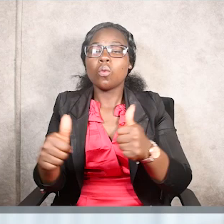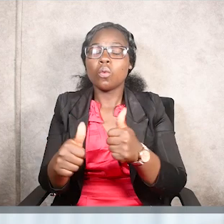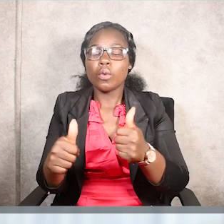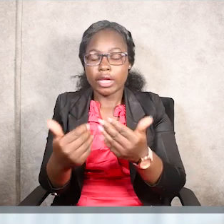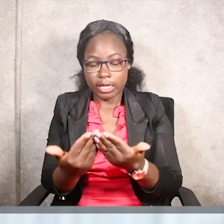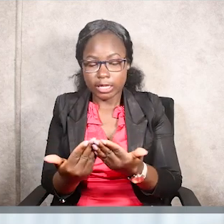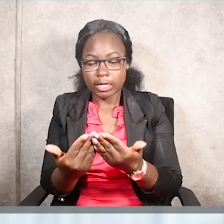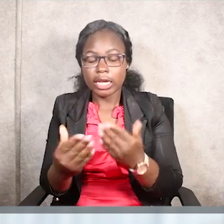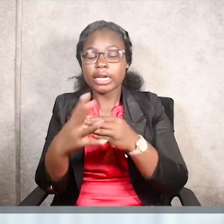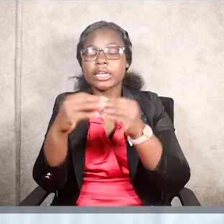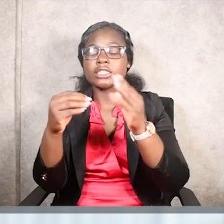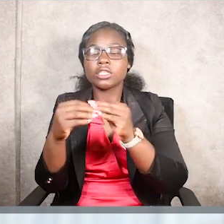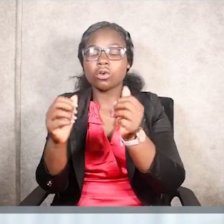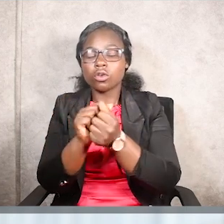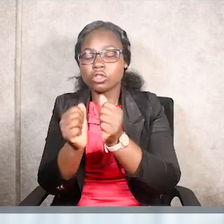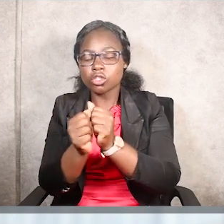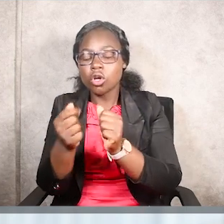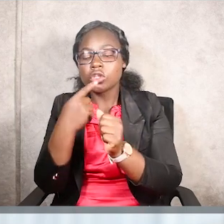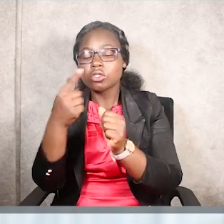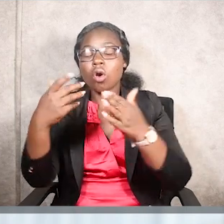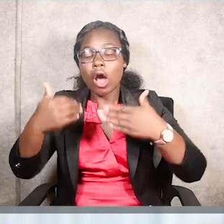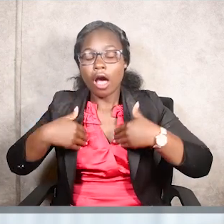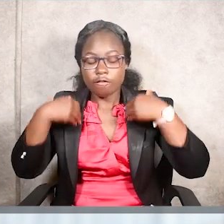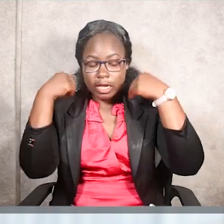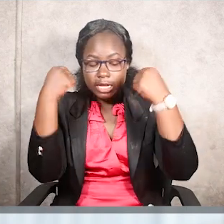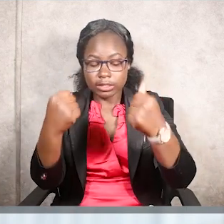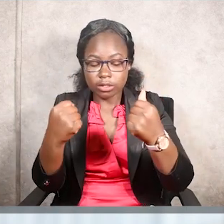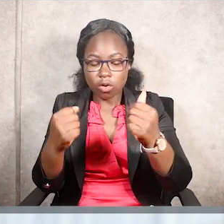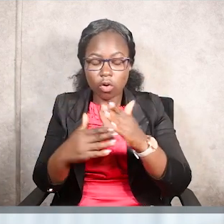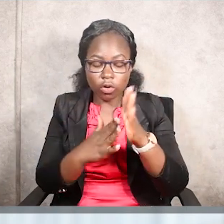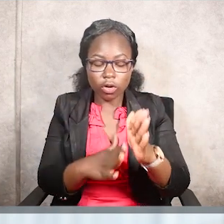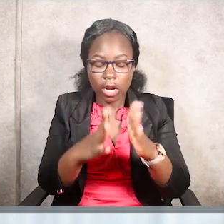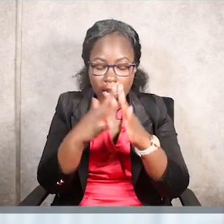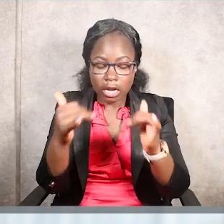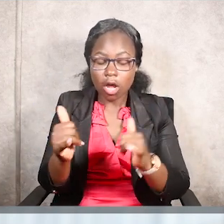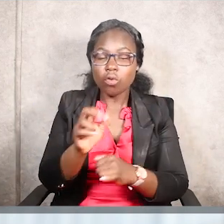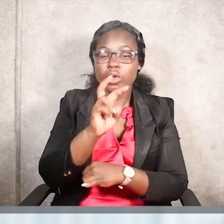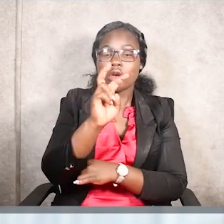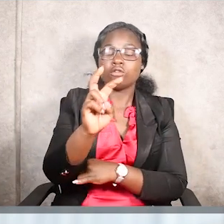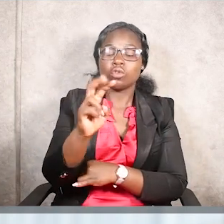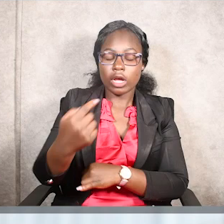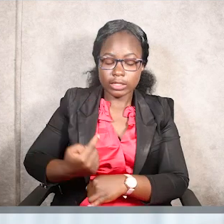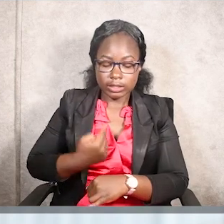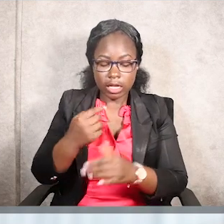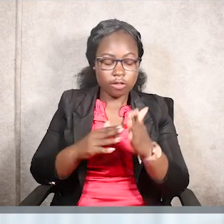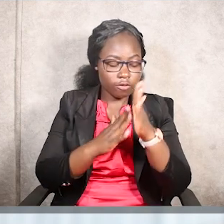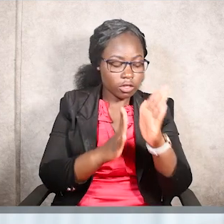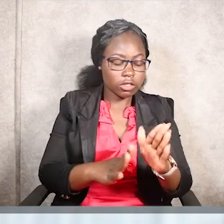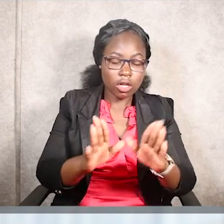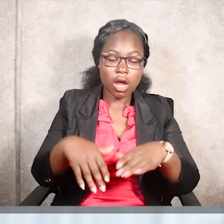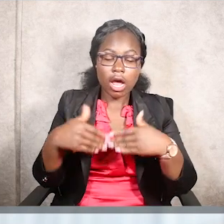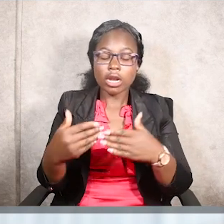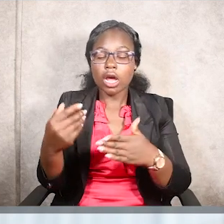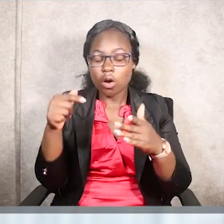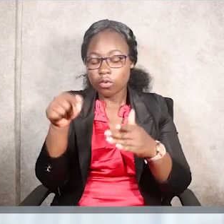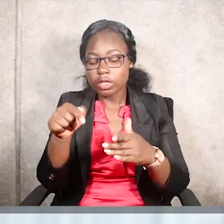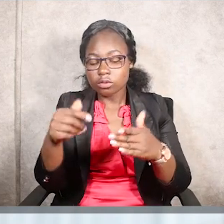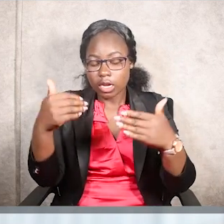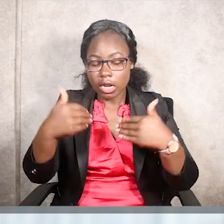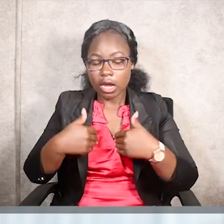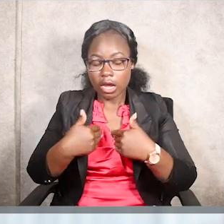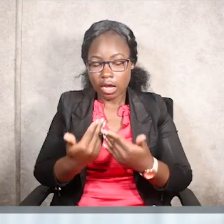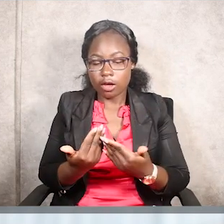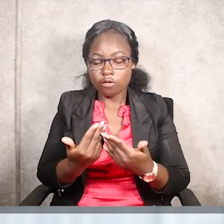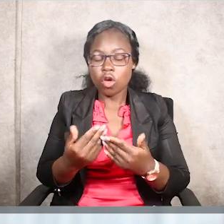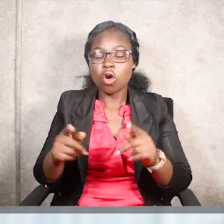is critical for change. So having strong leadership, and by now we've already looked at self-leadership and how that has a spillover effect